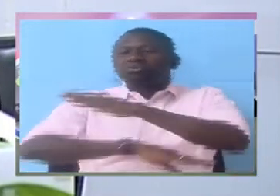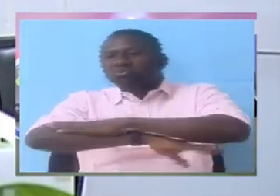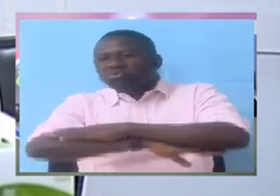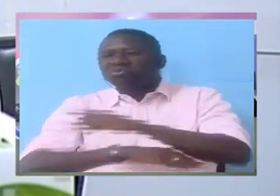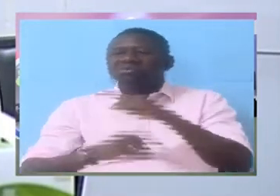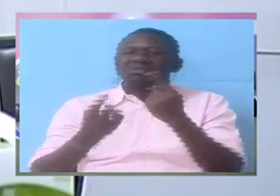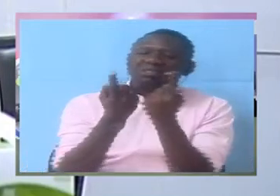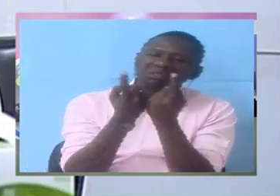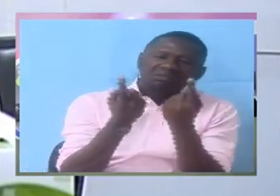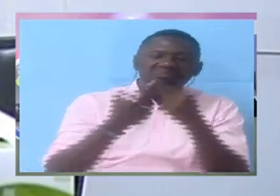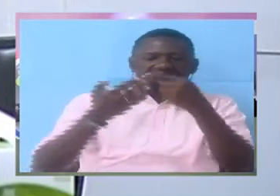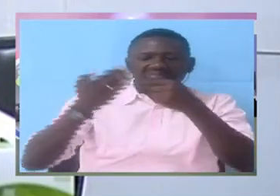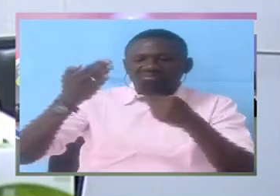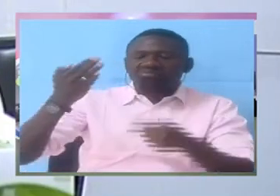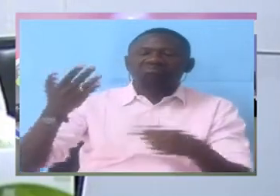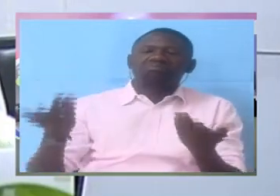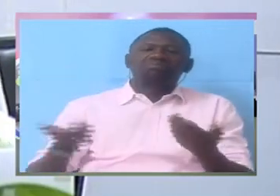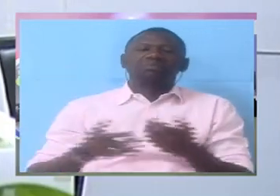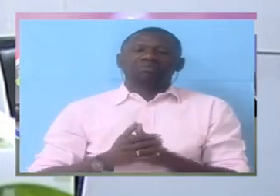la kalong itelam jumati.